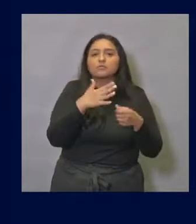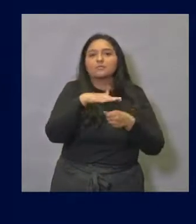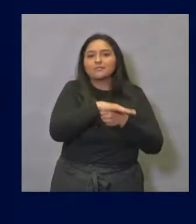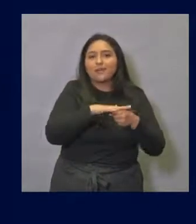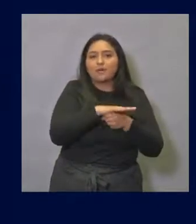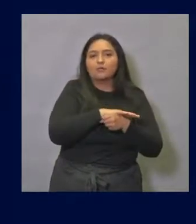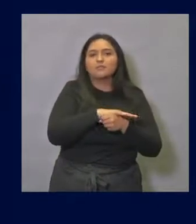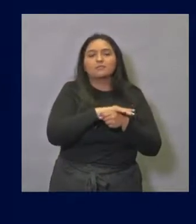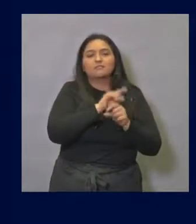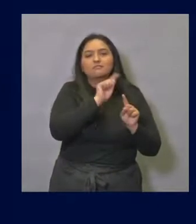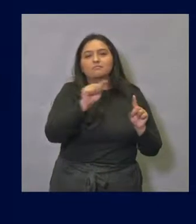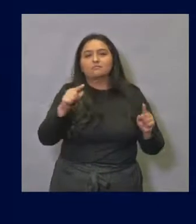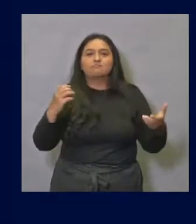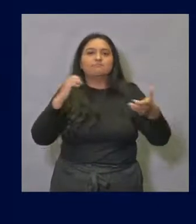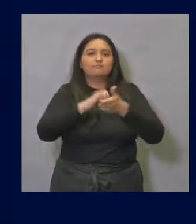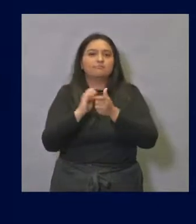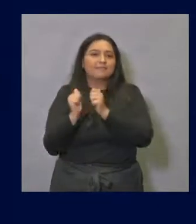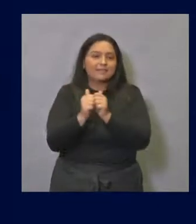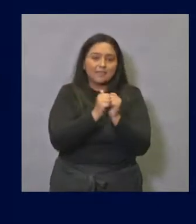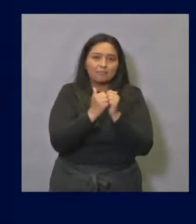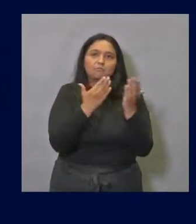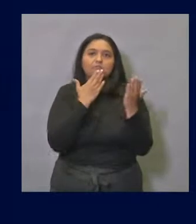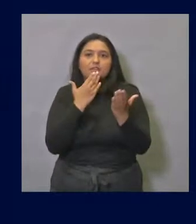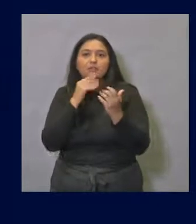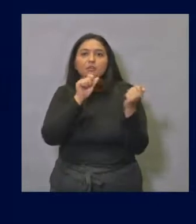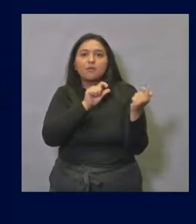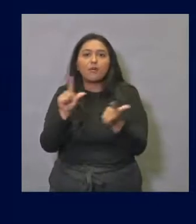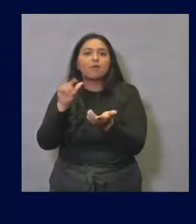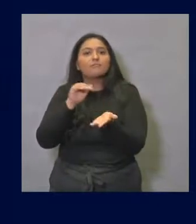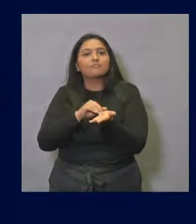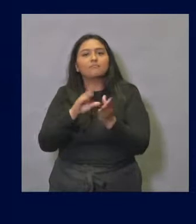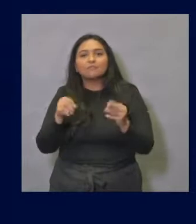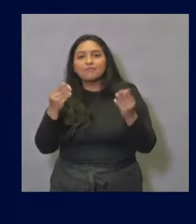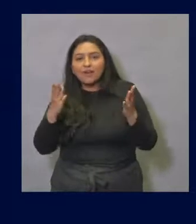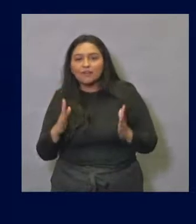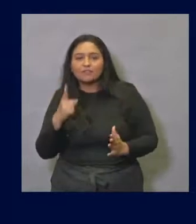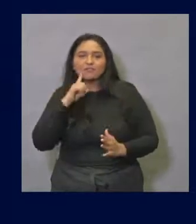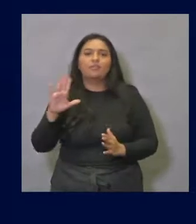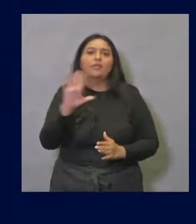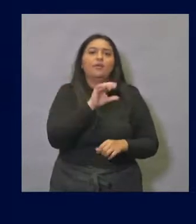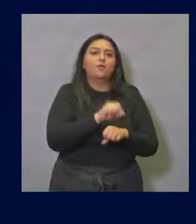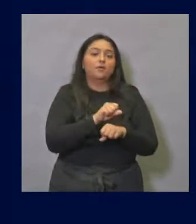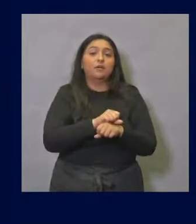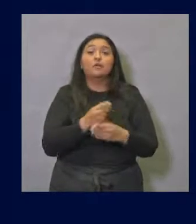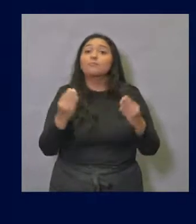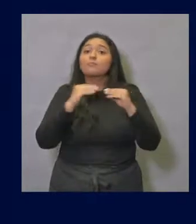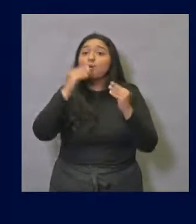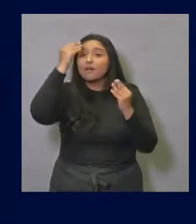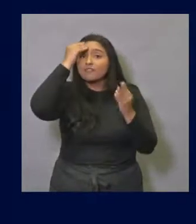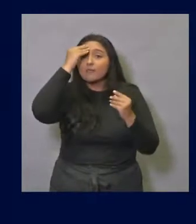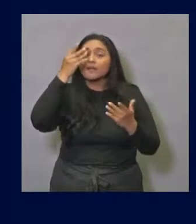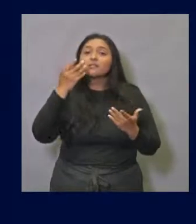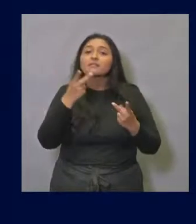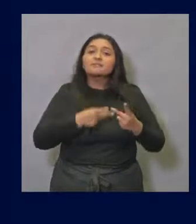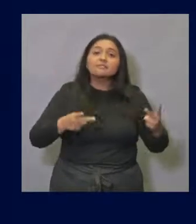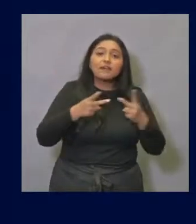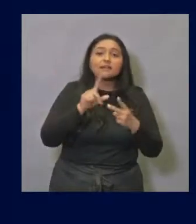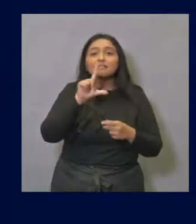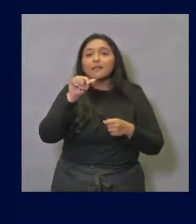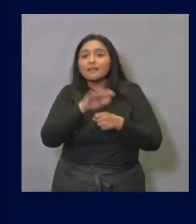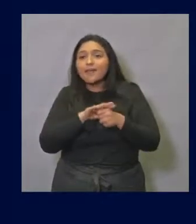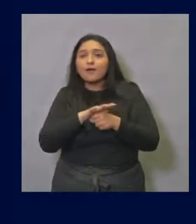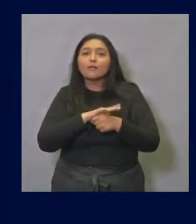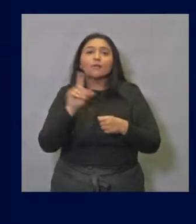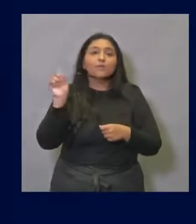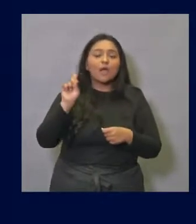of our providers for their outstanding work. For information on all of the sites that are available in LA County, please go to